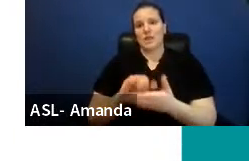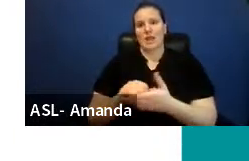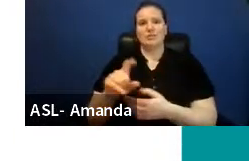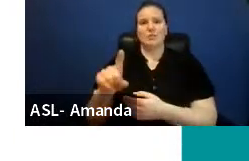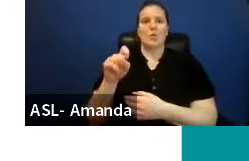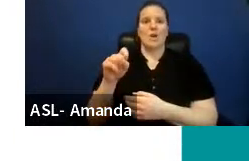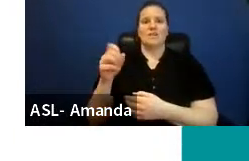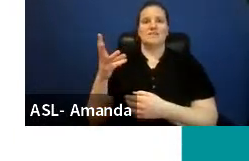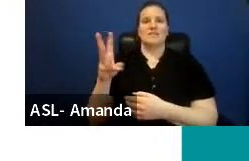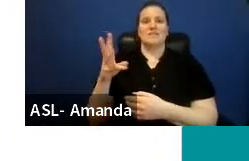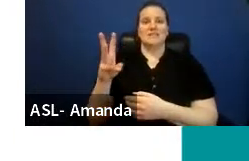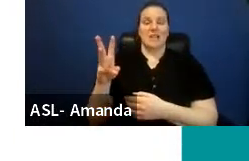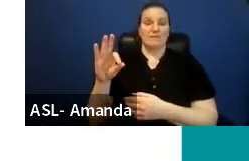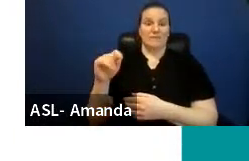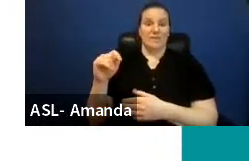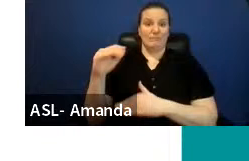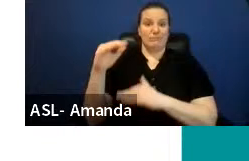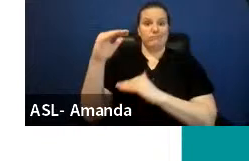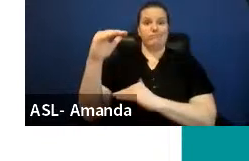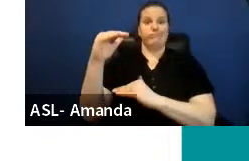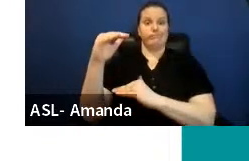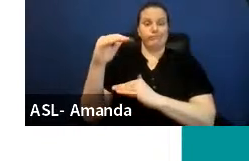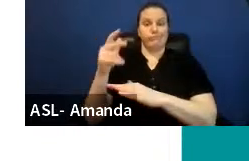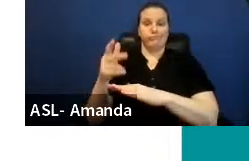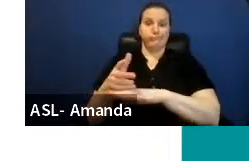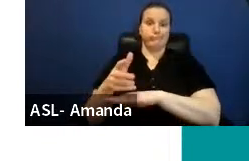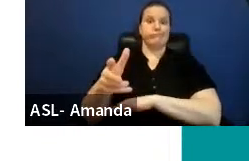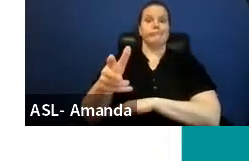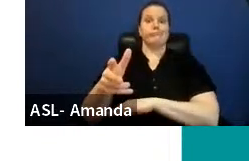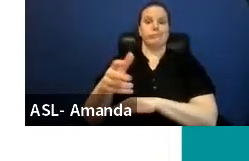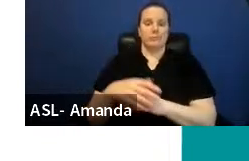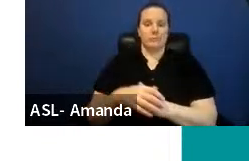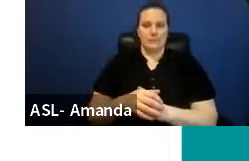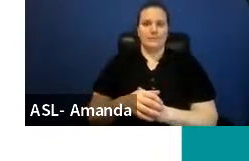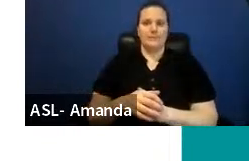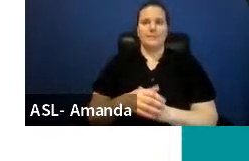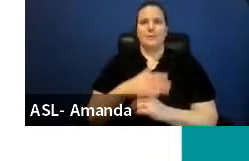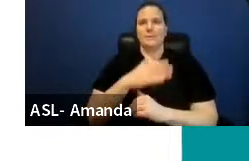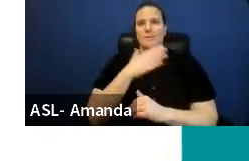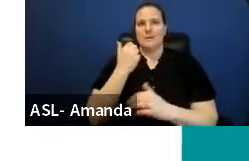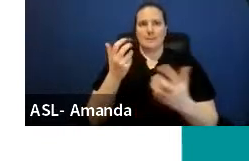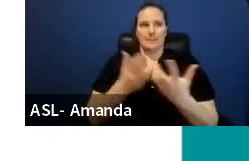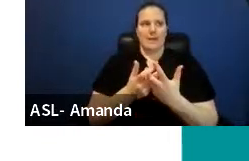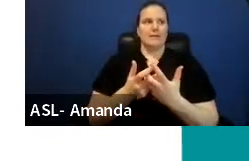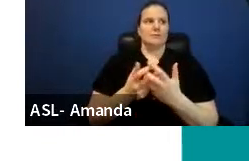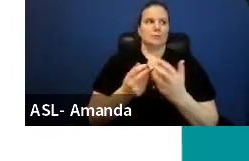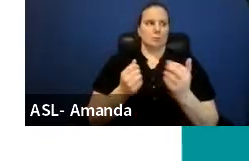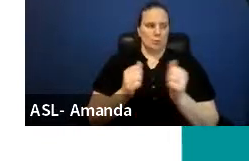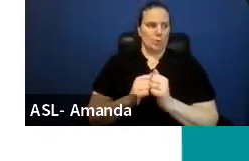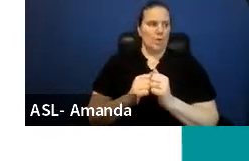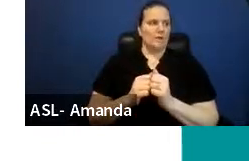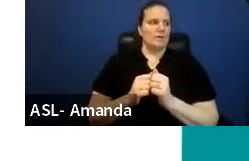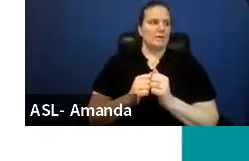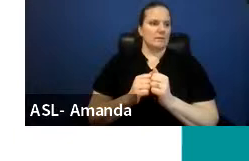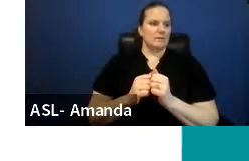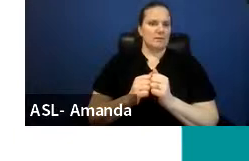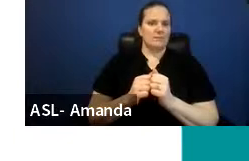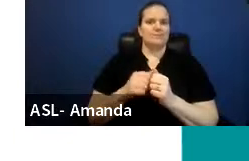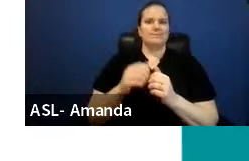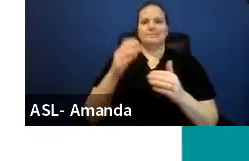116-foot clearance where the primary channel would be, to better line up with the